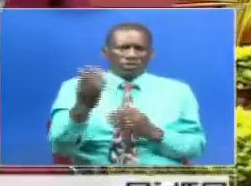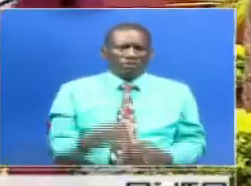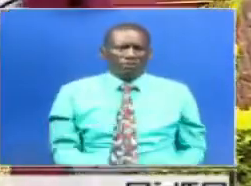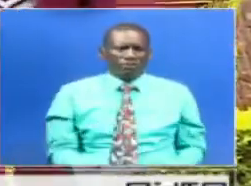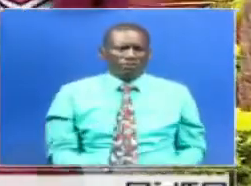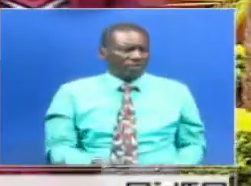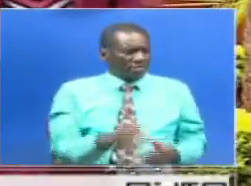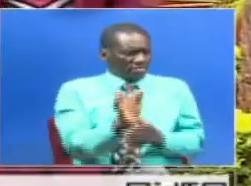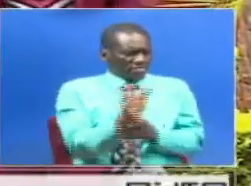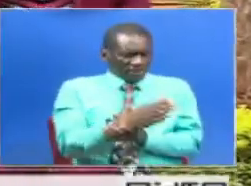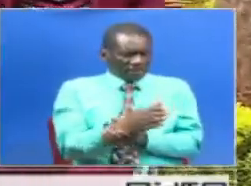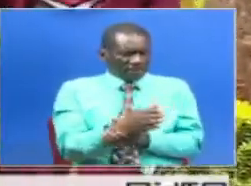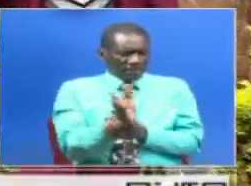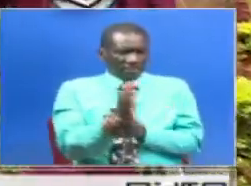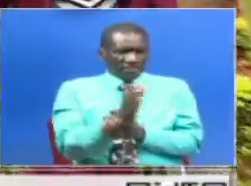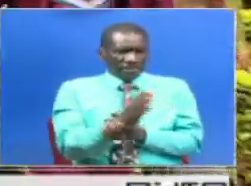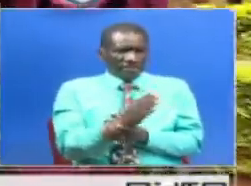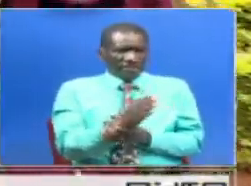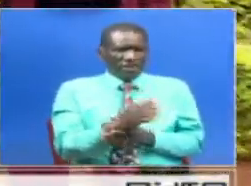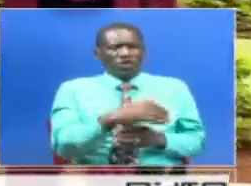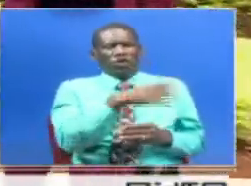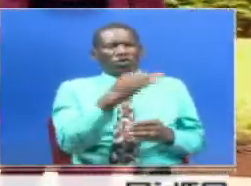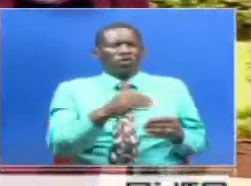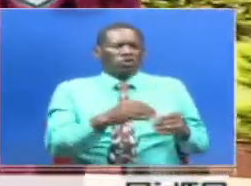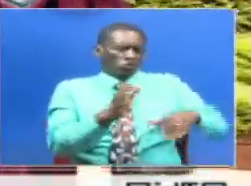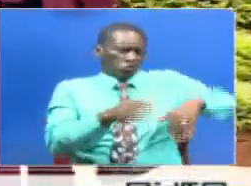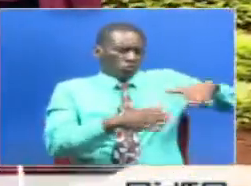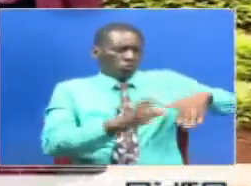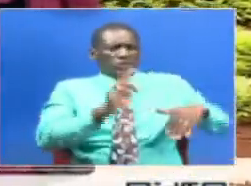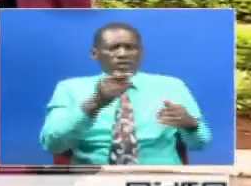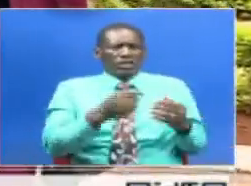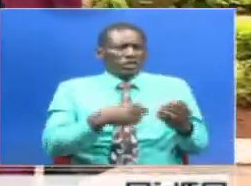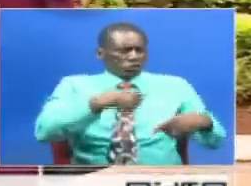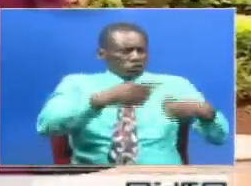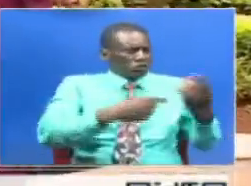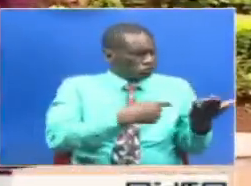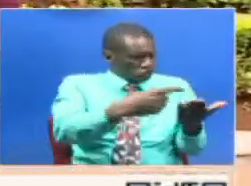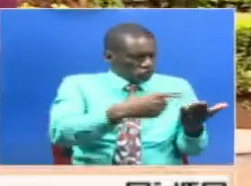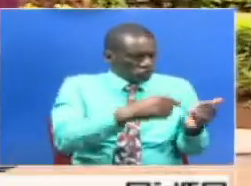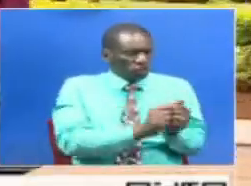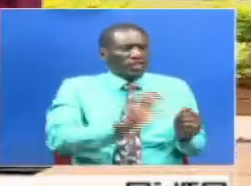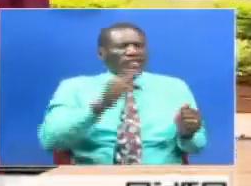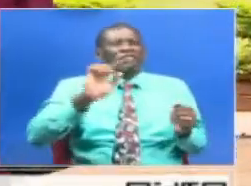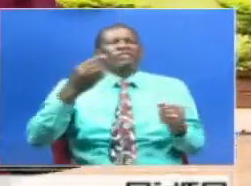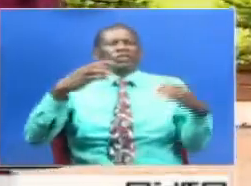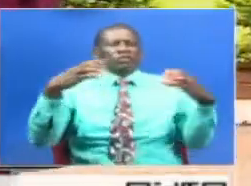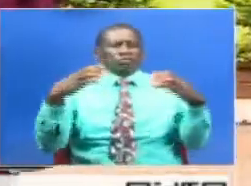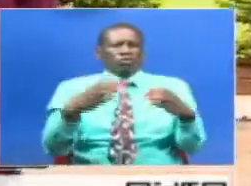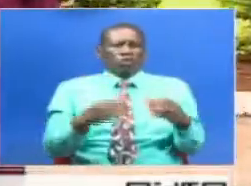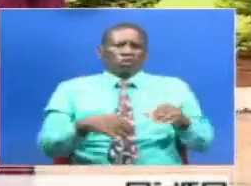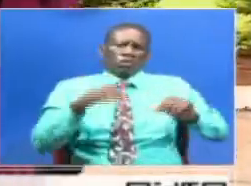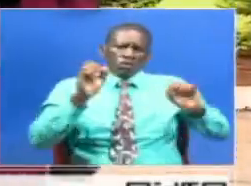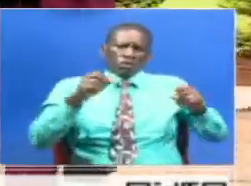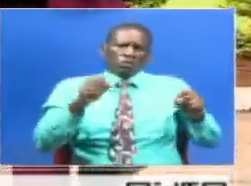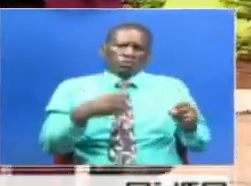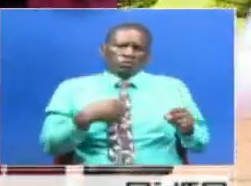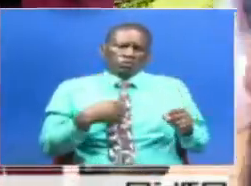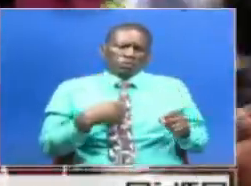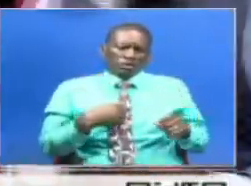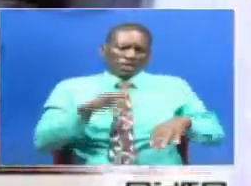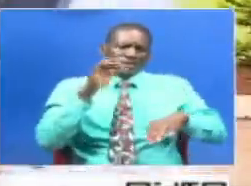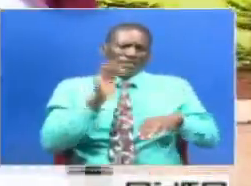Thursday's strides into the Bomas of Kenya for the continuation of talks with their Kenya Kwanza counterparts might as well be the defining make